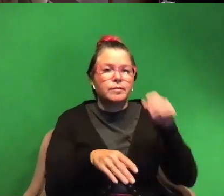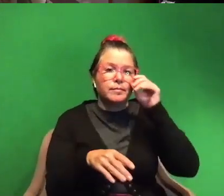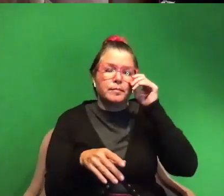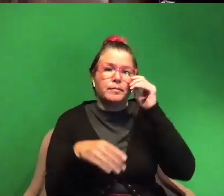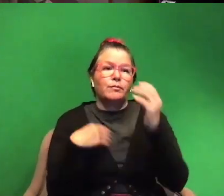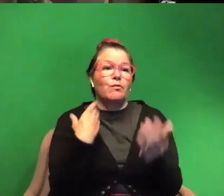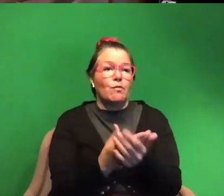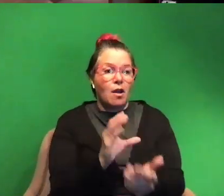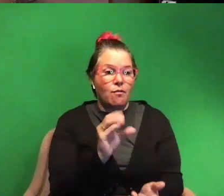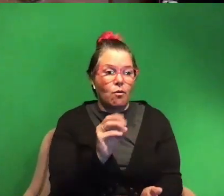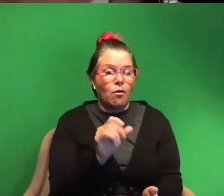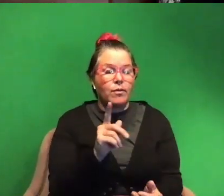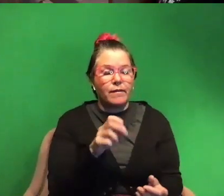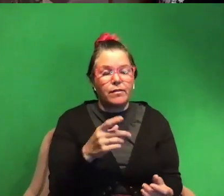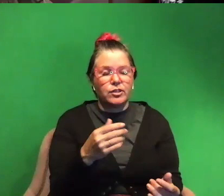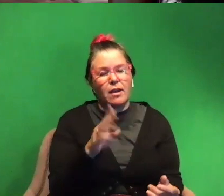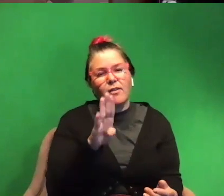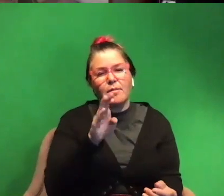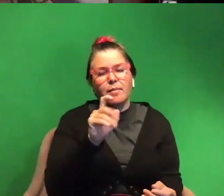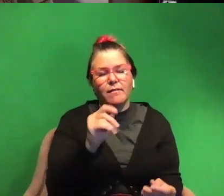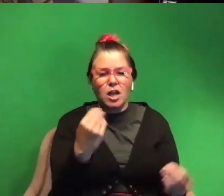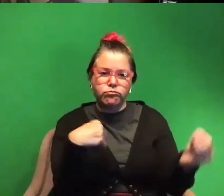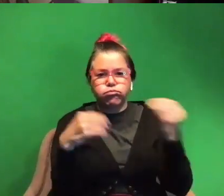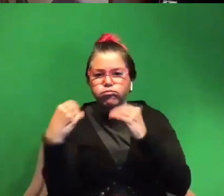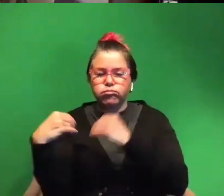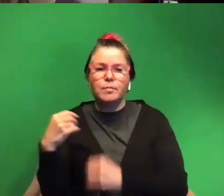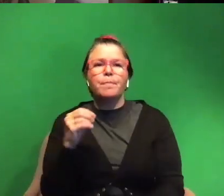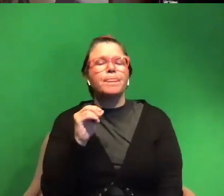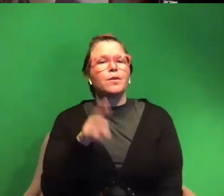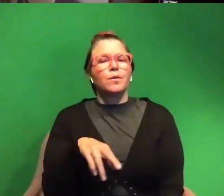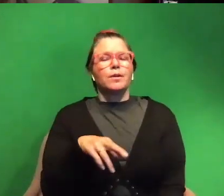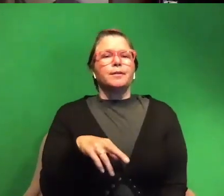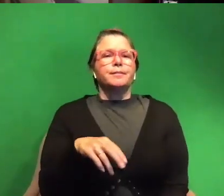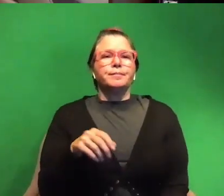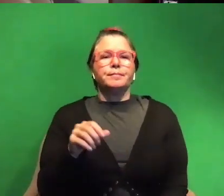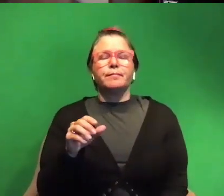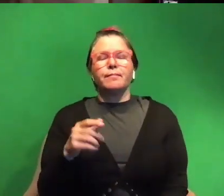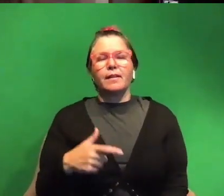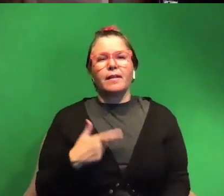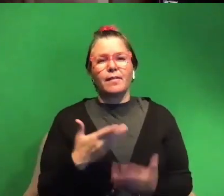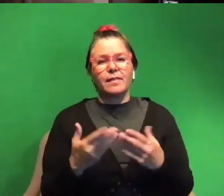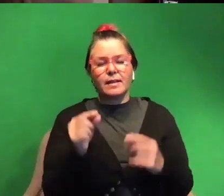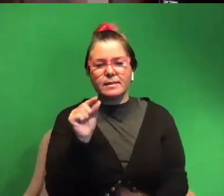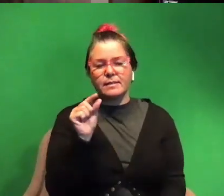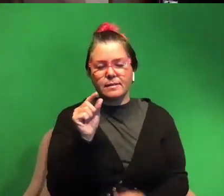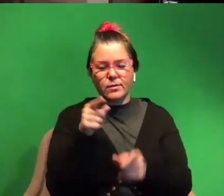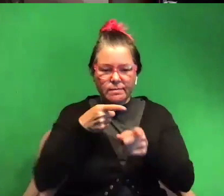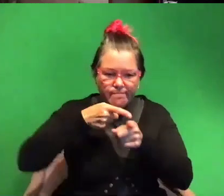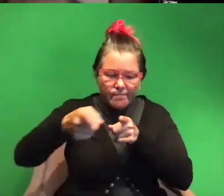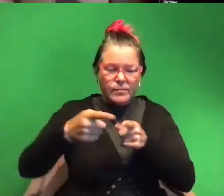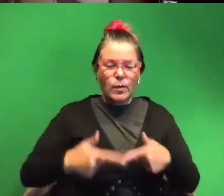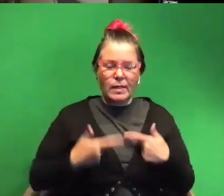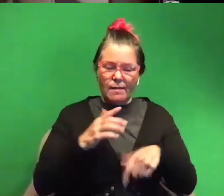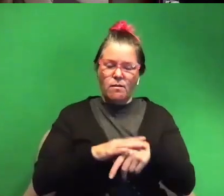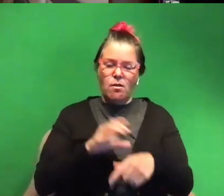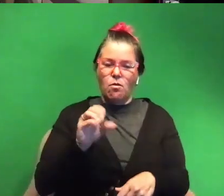coral reef, and it's like a buffet dinner for them there. Or it can be organisms that are really, really specialized to live on a coral